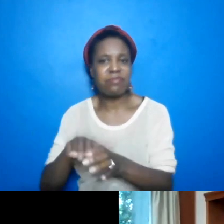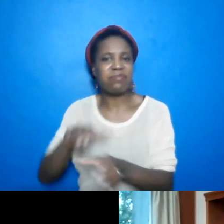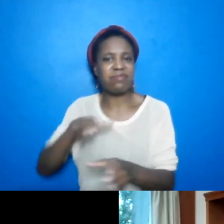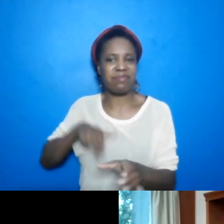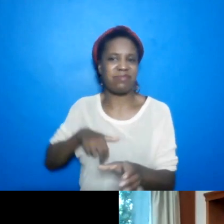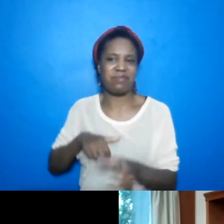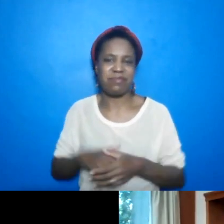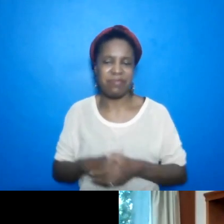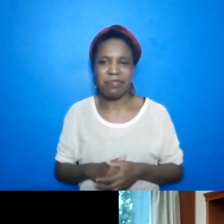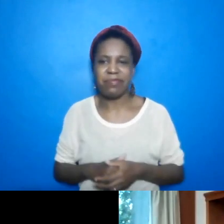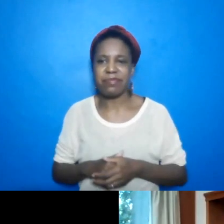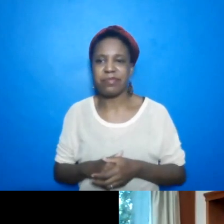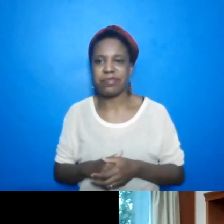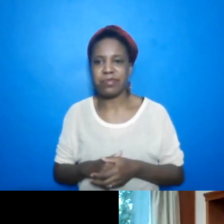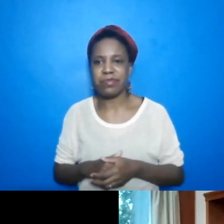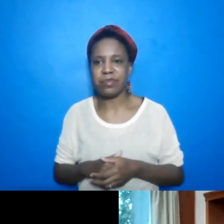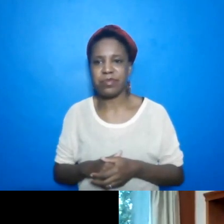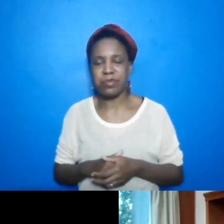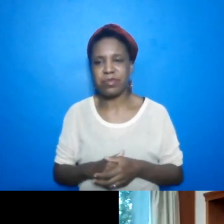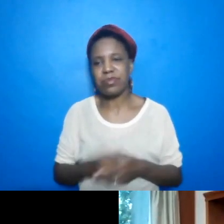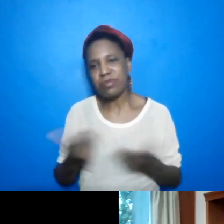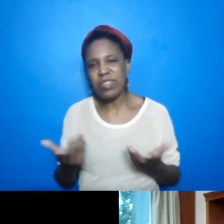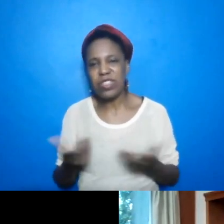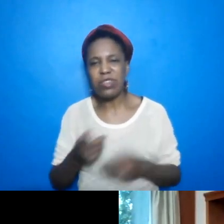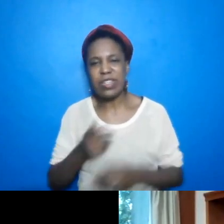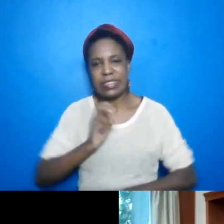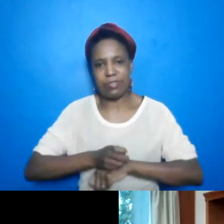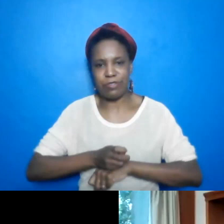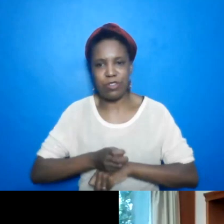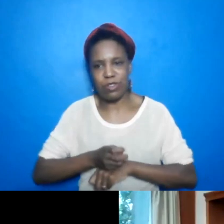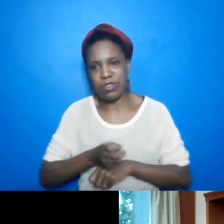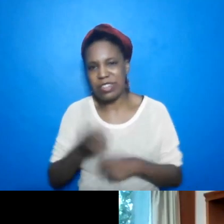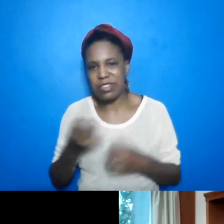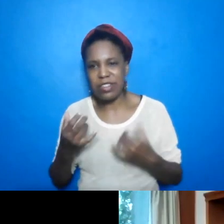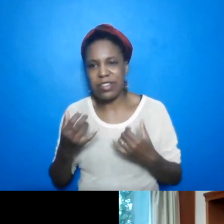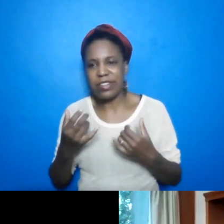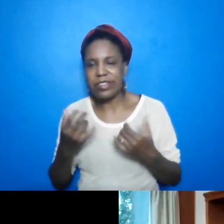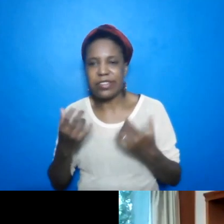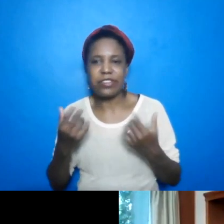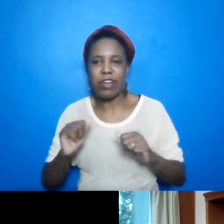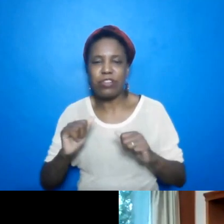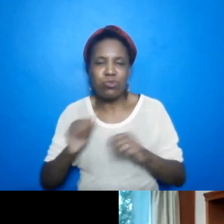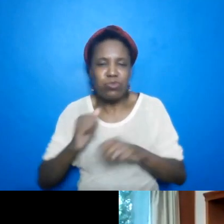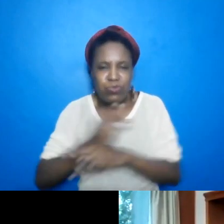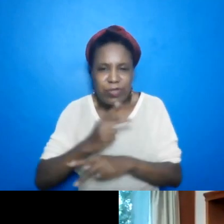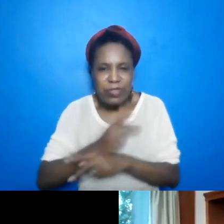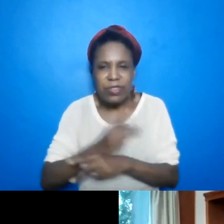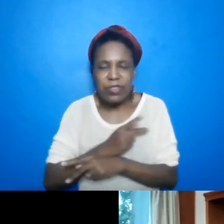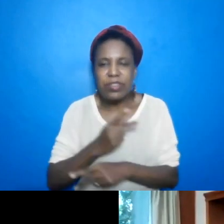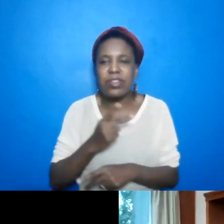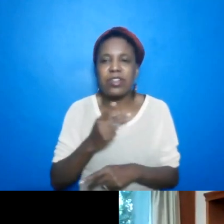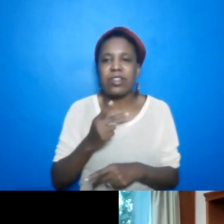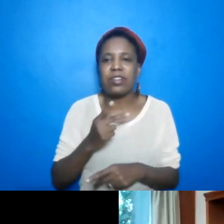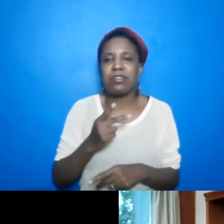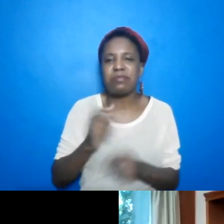operate from the place where they are defining, leading, owning, benefiting from, sustaining whatever